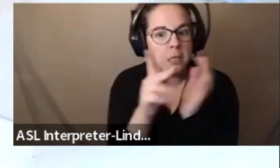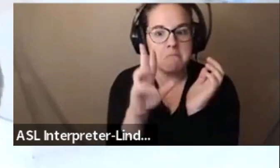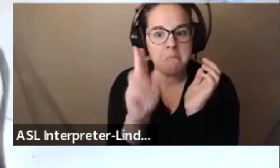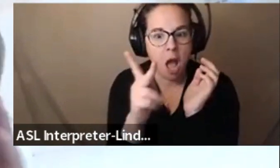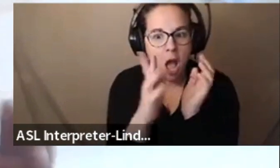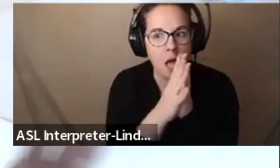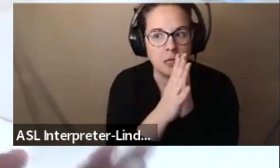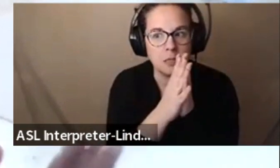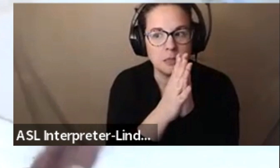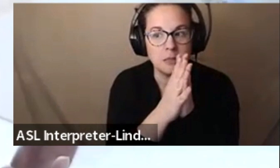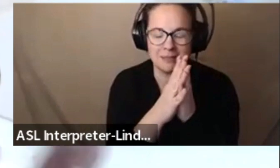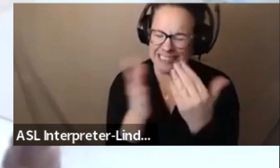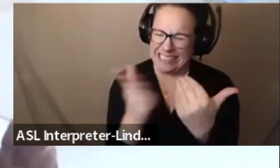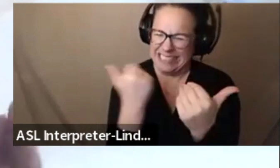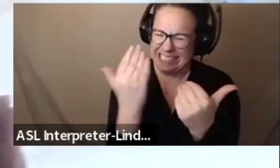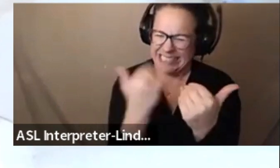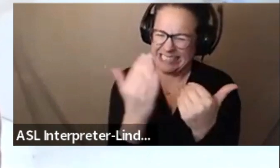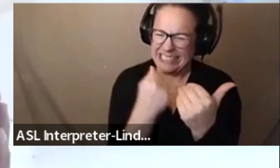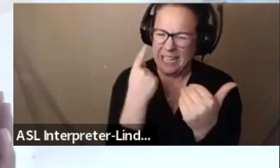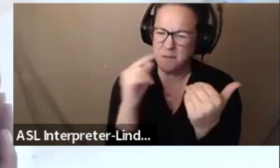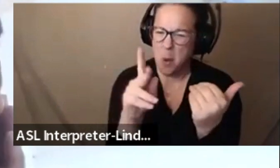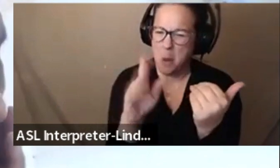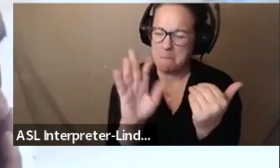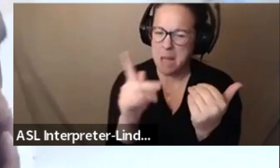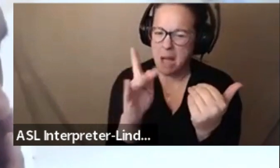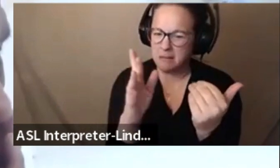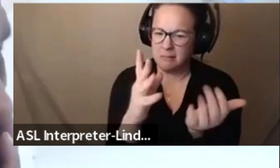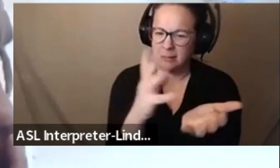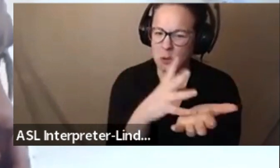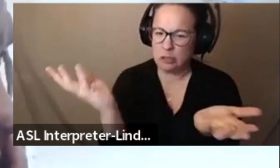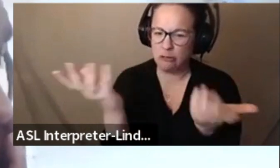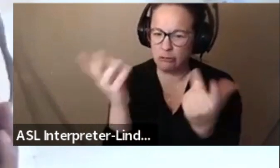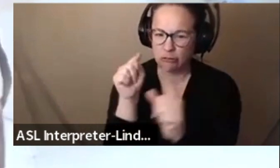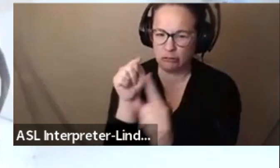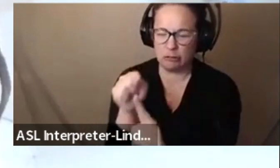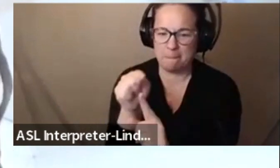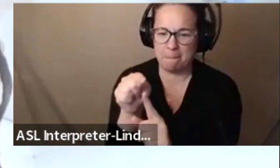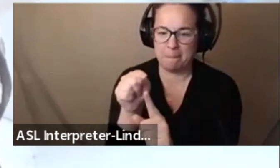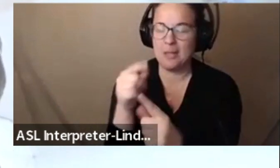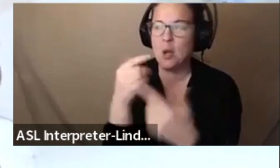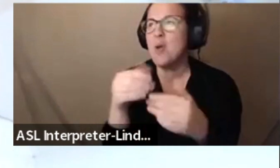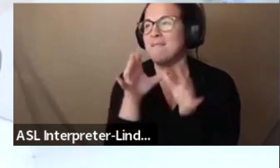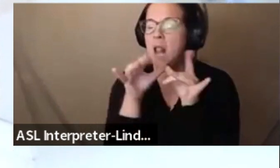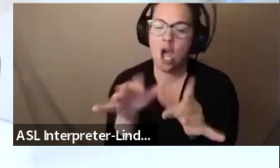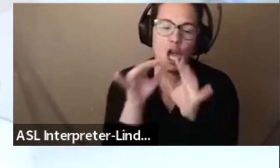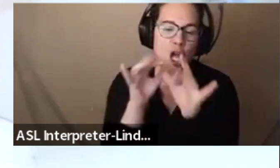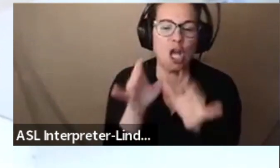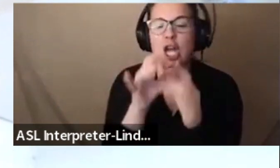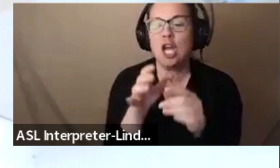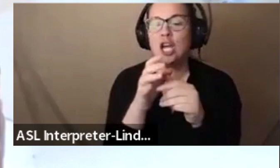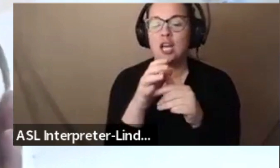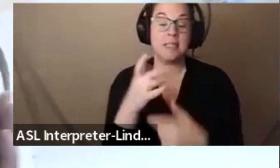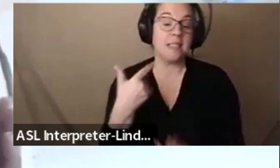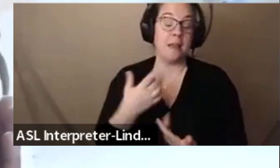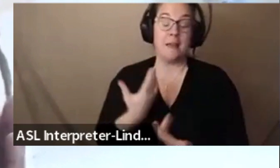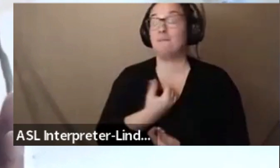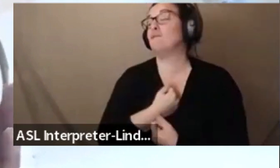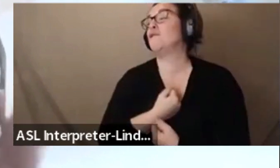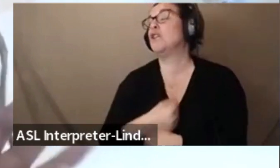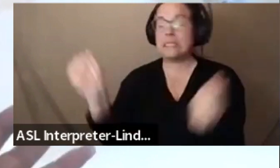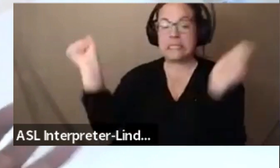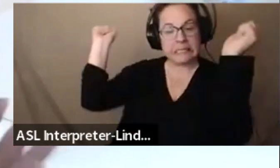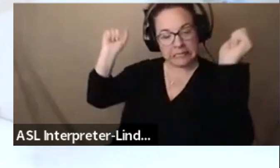be somebody who, Puck is very easily made a queer character, because Puck is incredibly